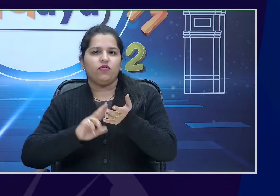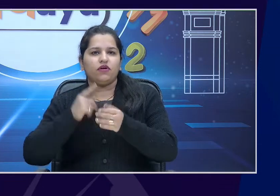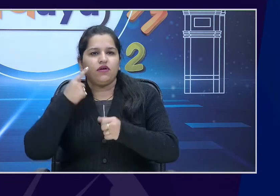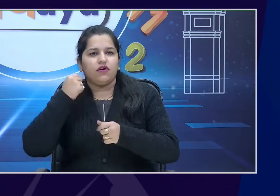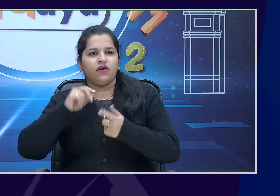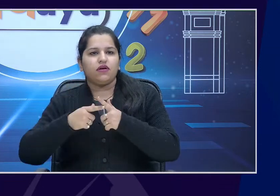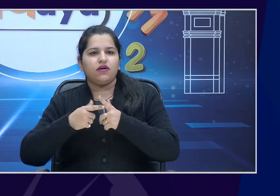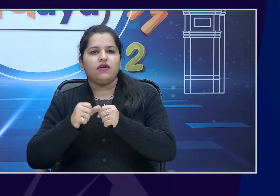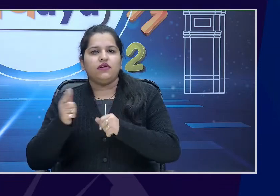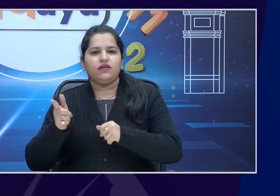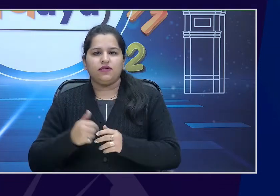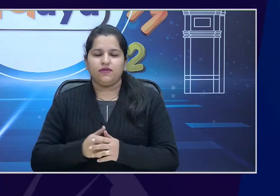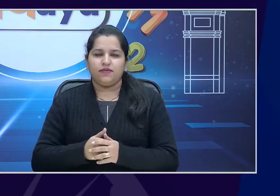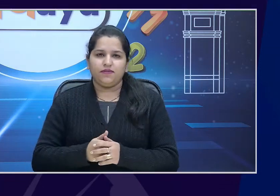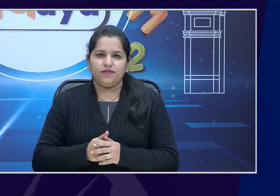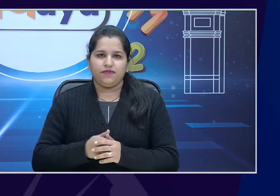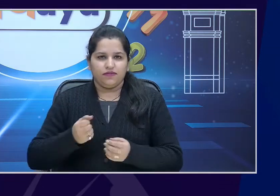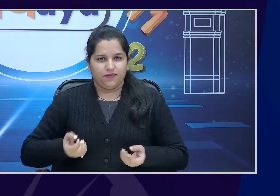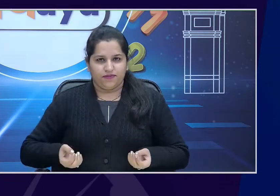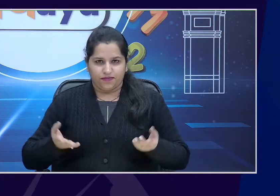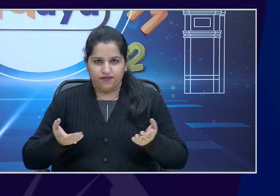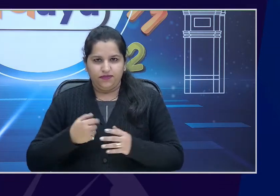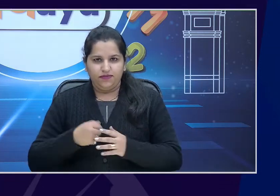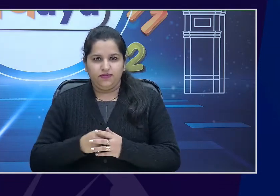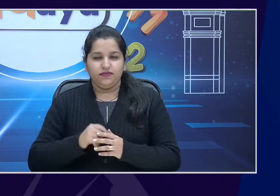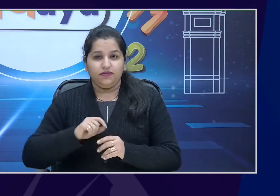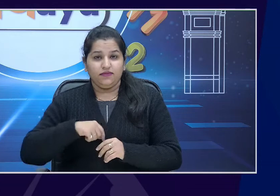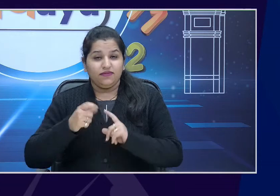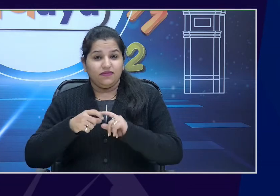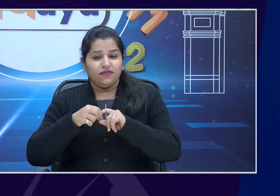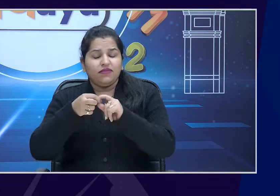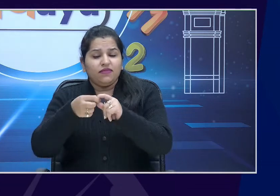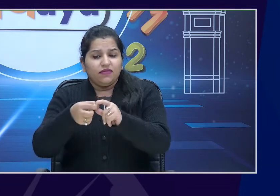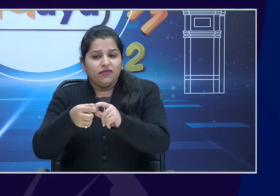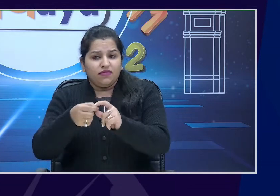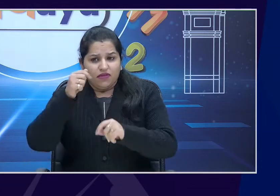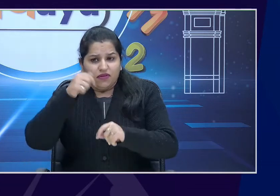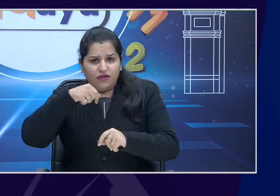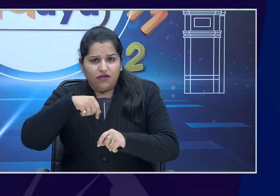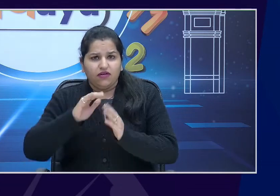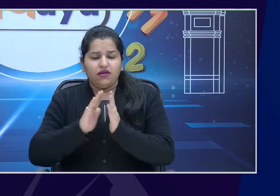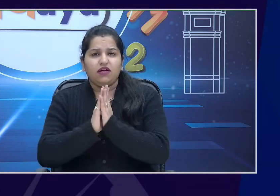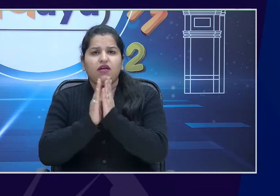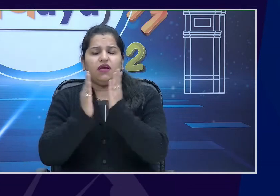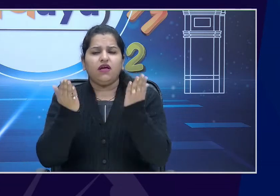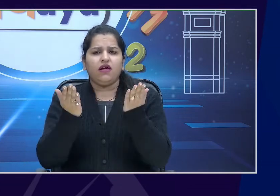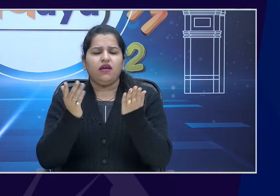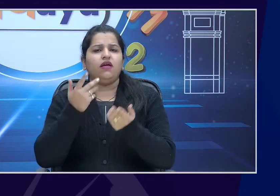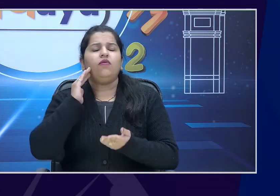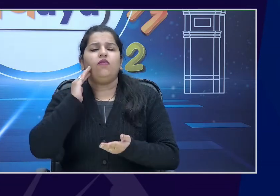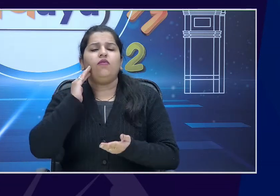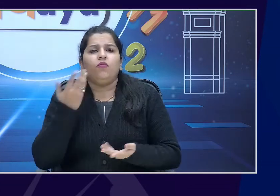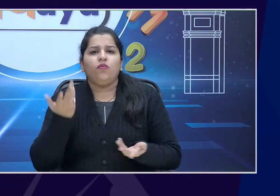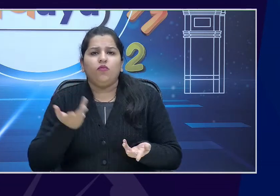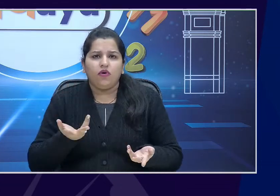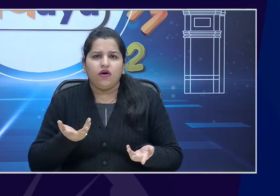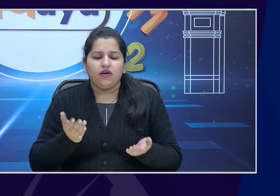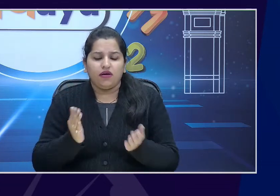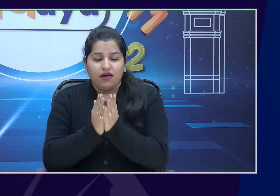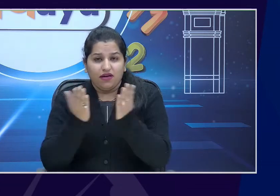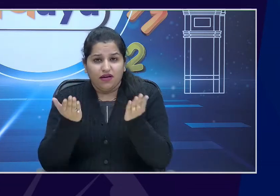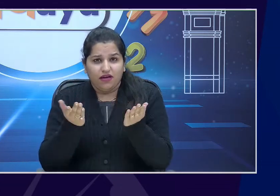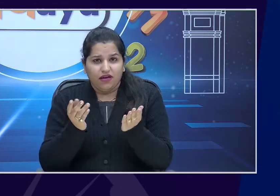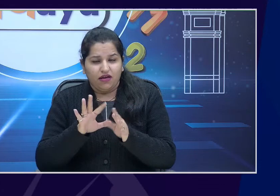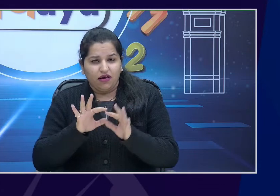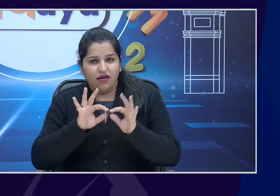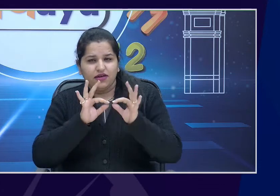let's start this session. And my very first question is, ma'am, what is diary? And what is diary? Yes, ma'am. And how